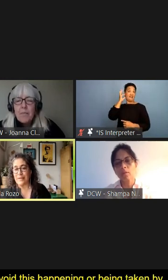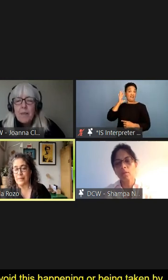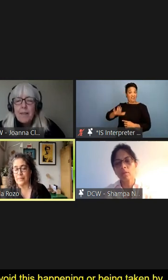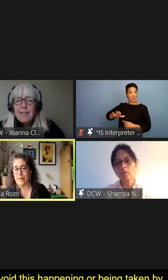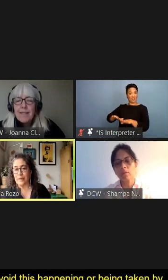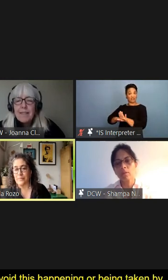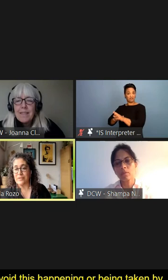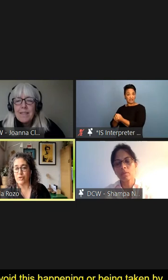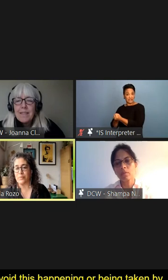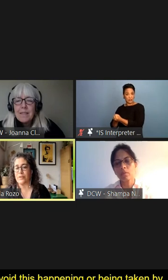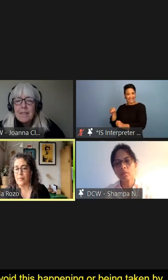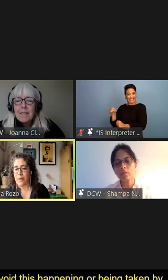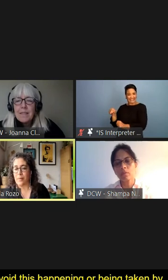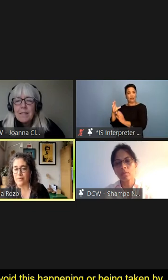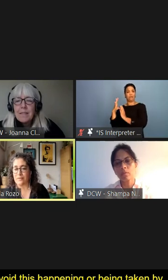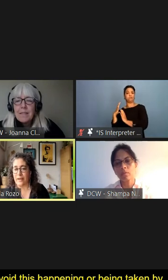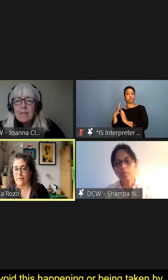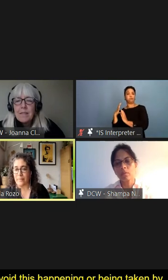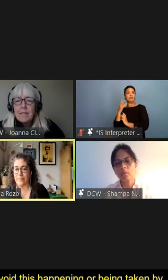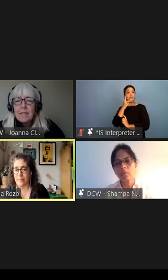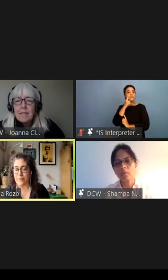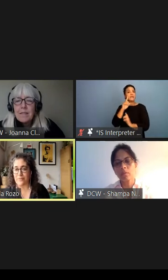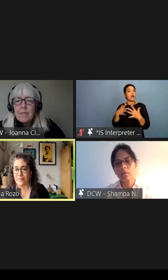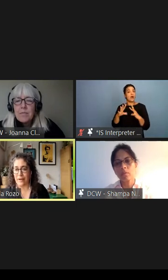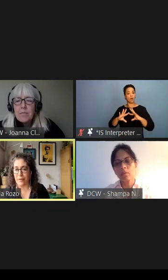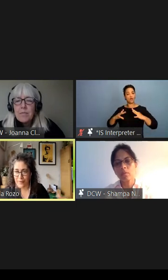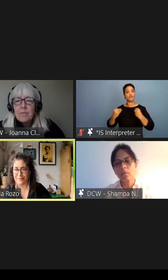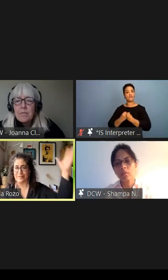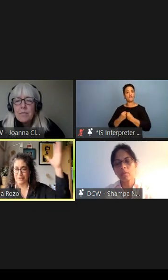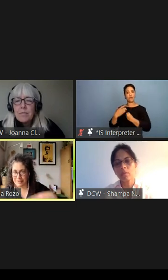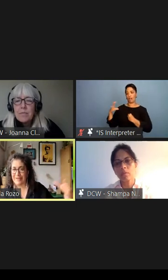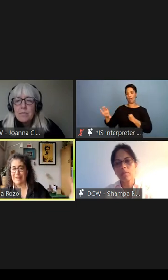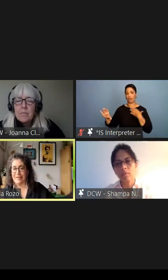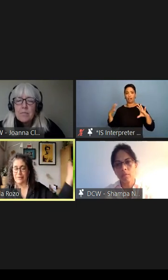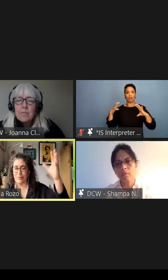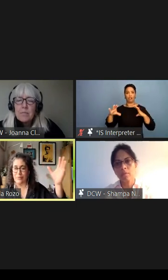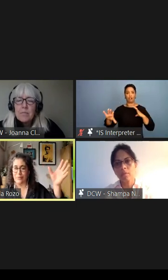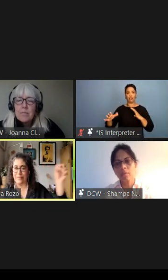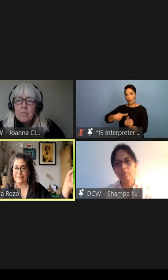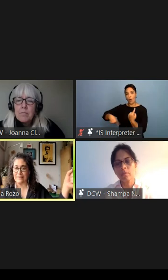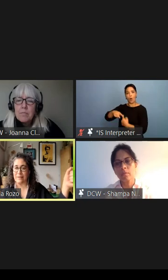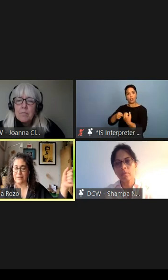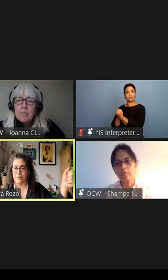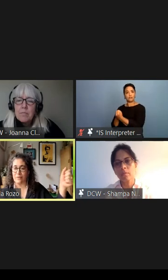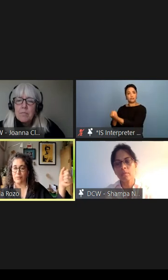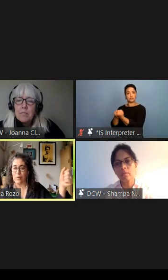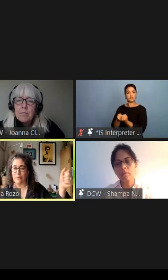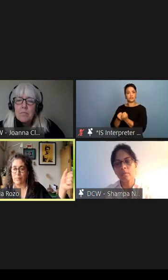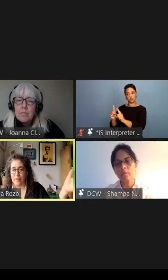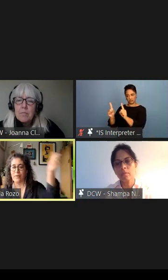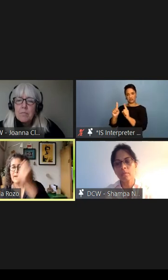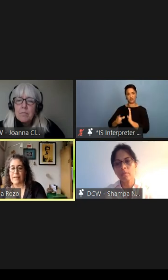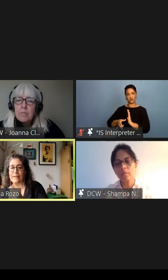this is distributed amongst family members, right? Otherwise, it's just replace the role